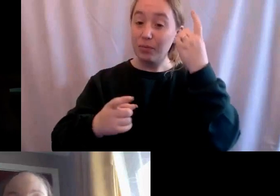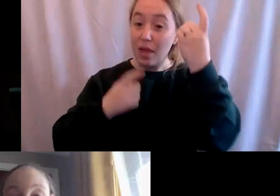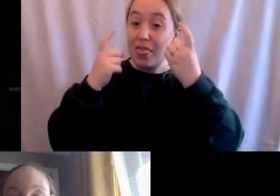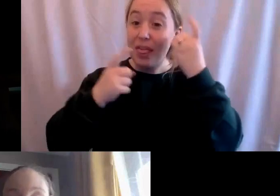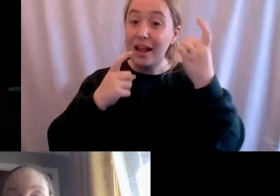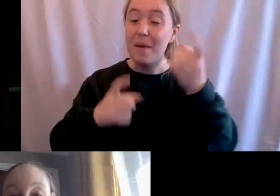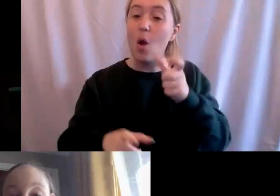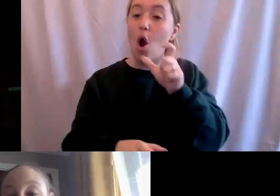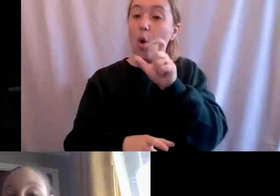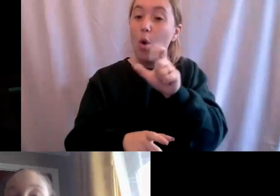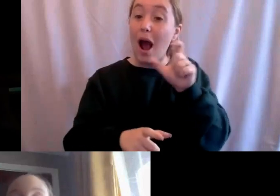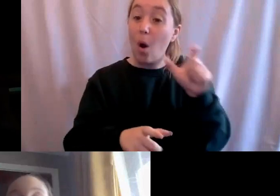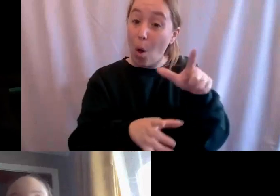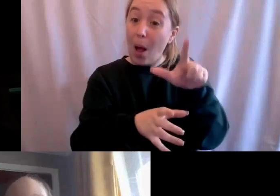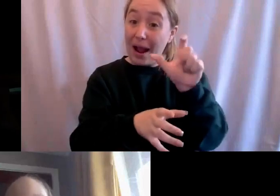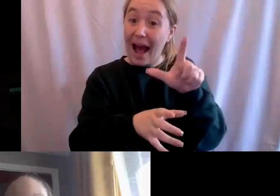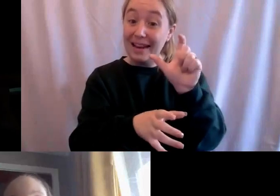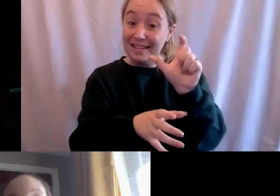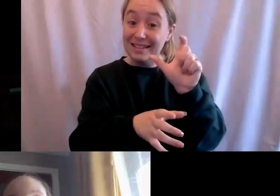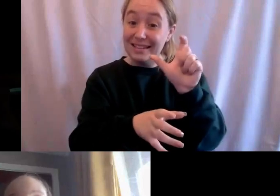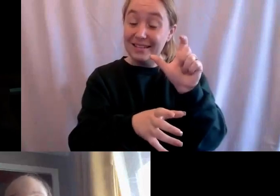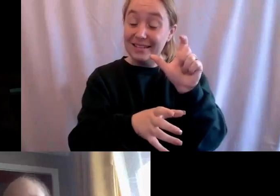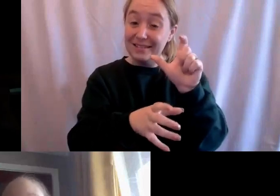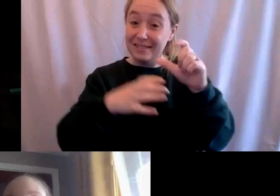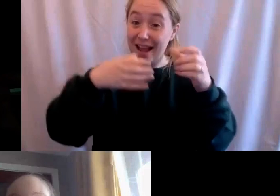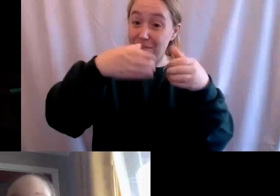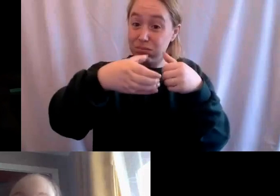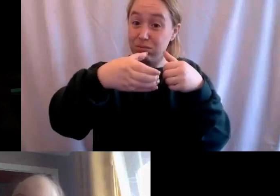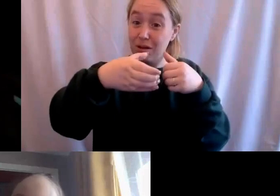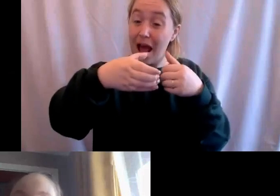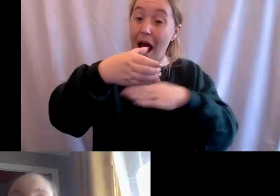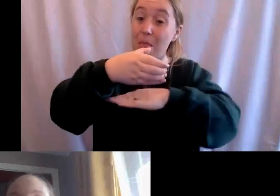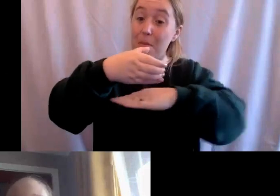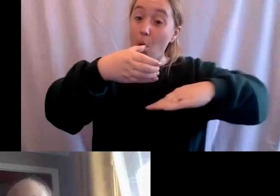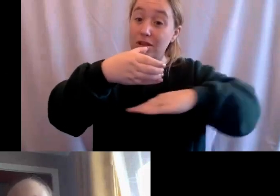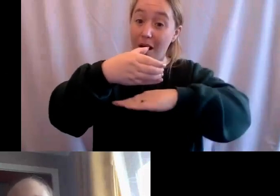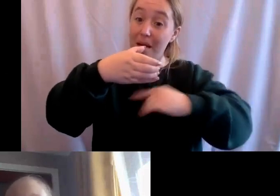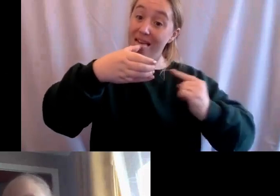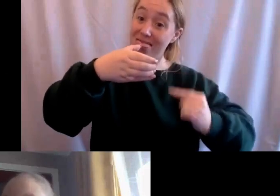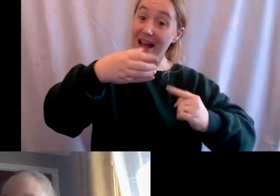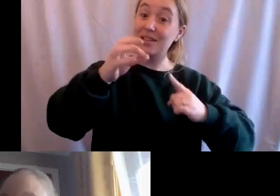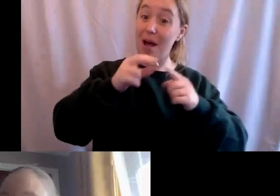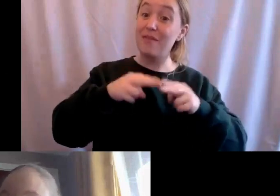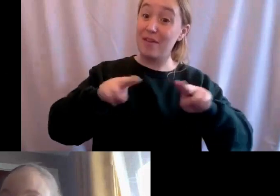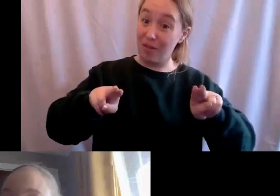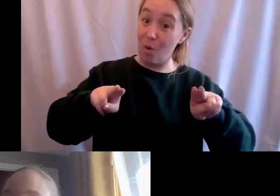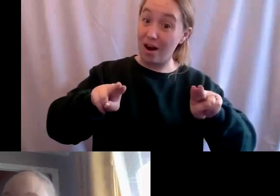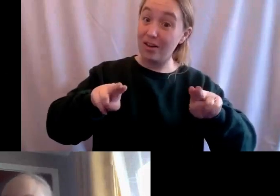sort of thorax area, your middle area, the pelvic floor is the bottom of that can. Other fizzy drinks are